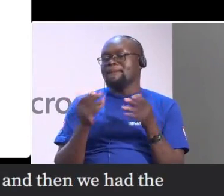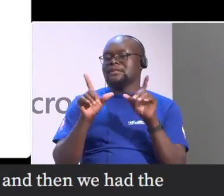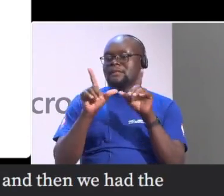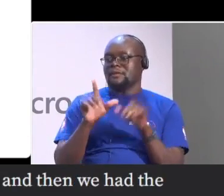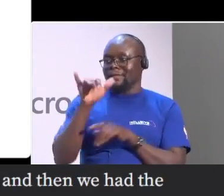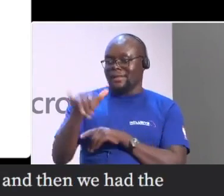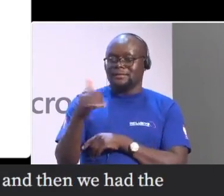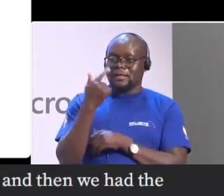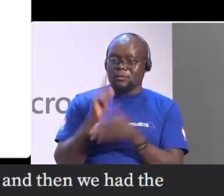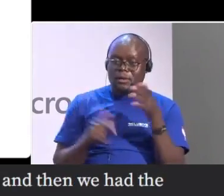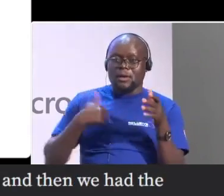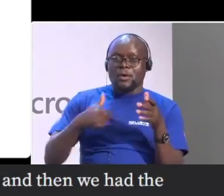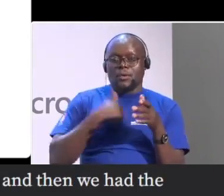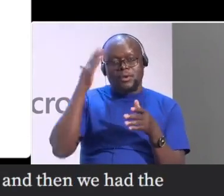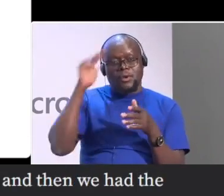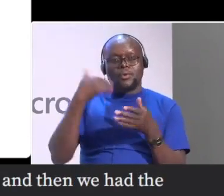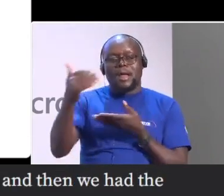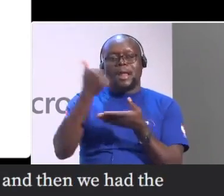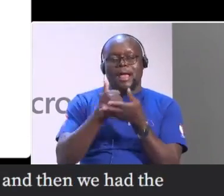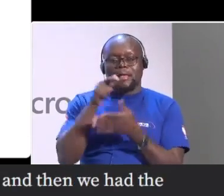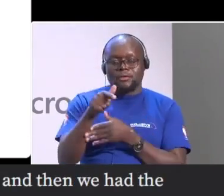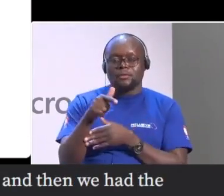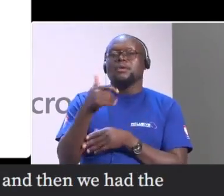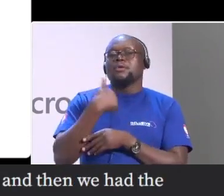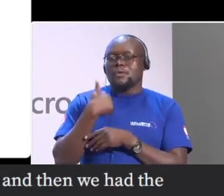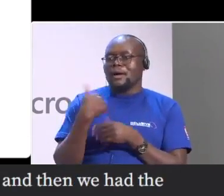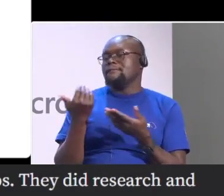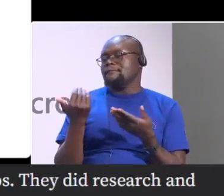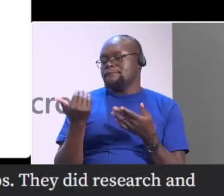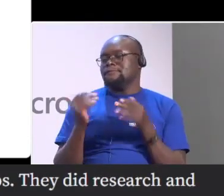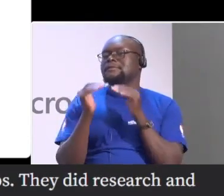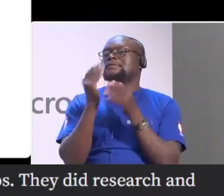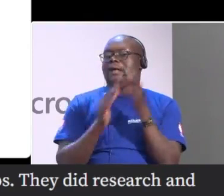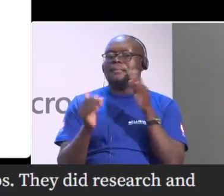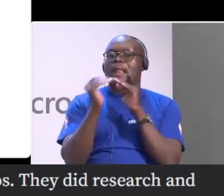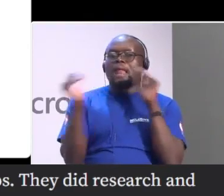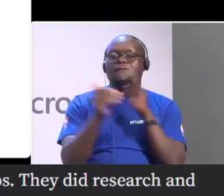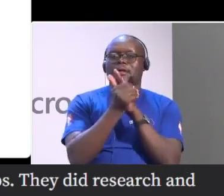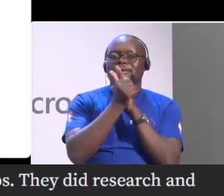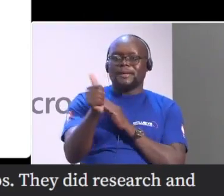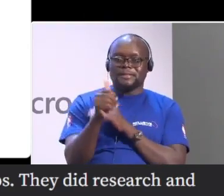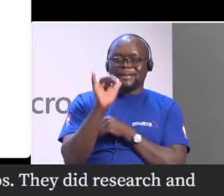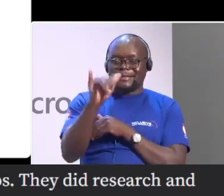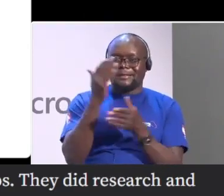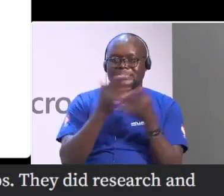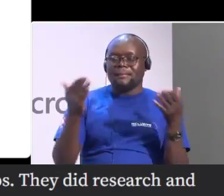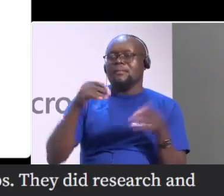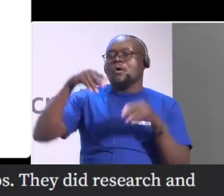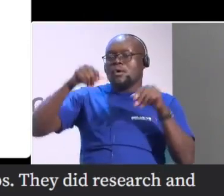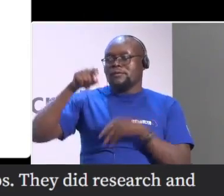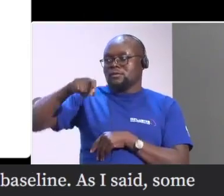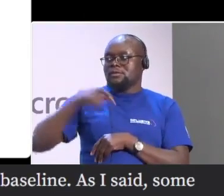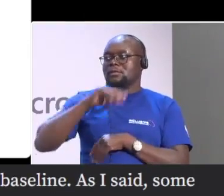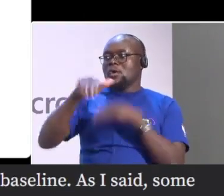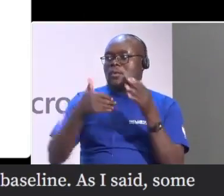there that says, hey, we know if we're going to hire you, that you have some level of expertise. So that's where the certifications come in. So we